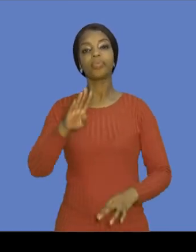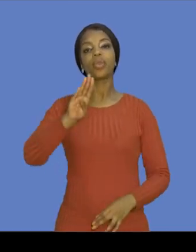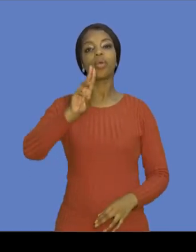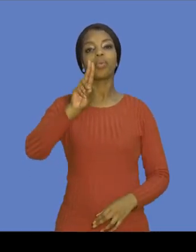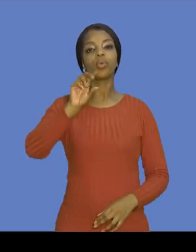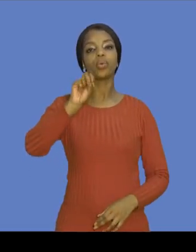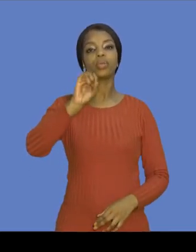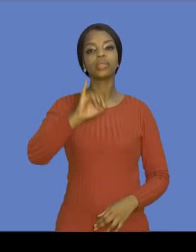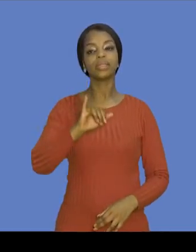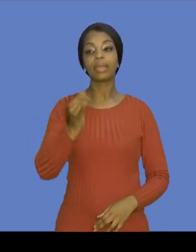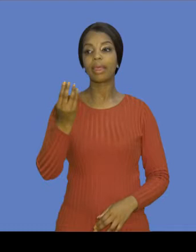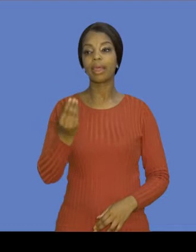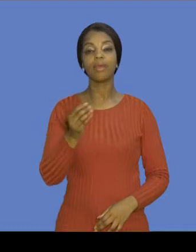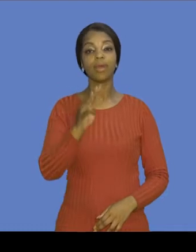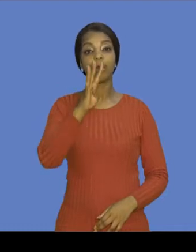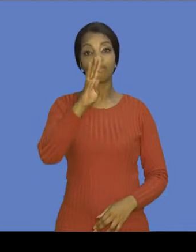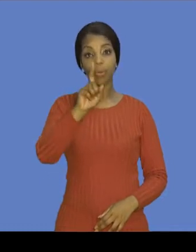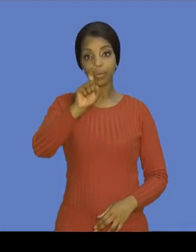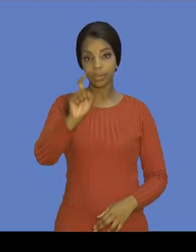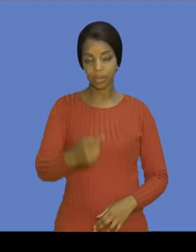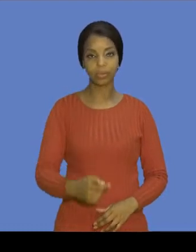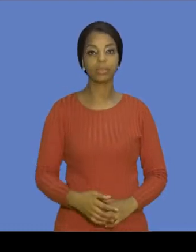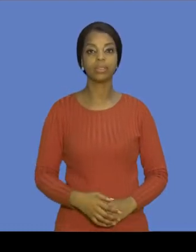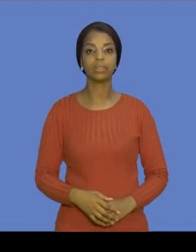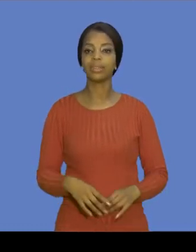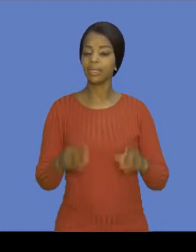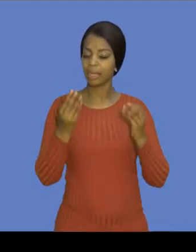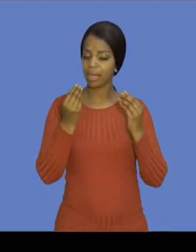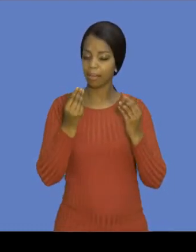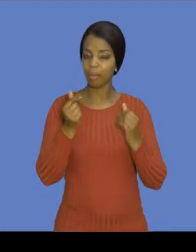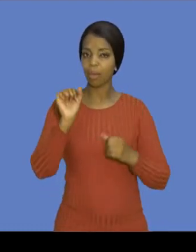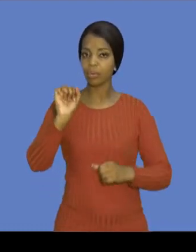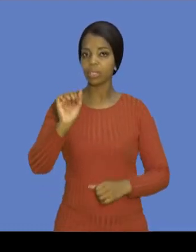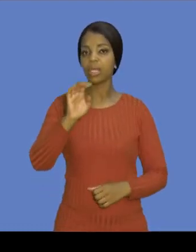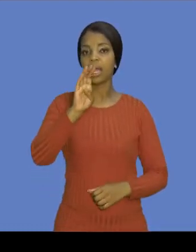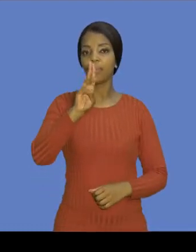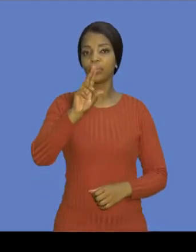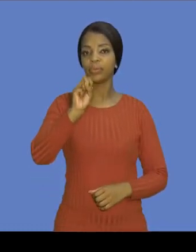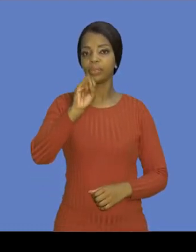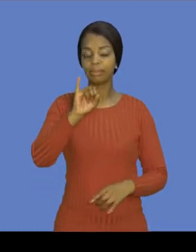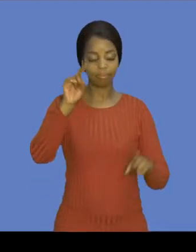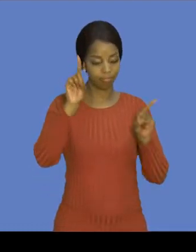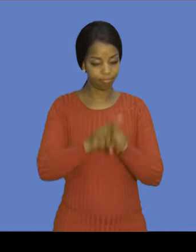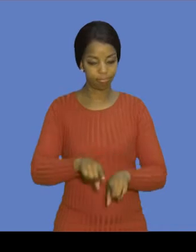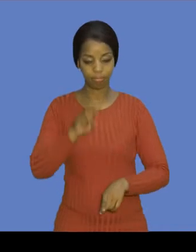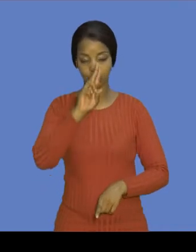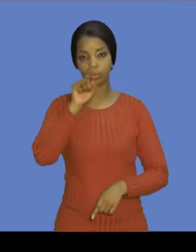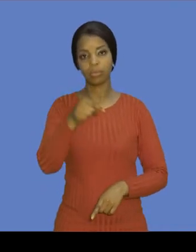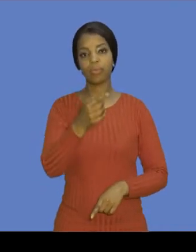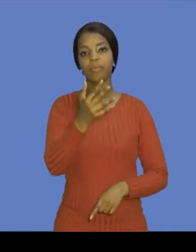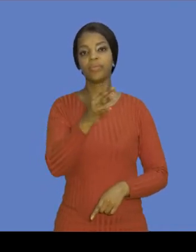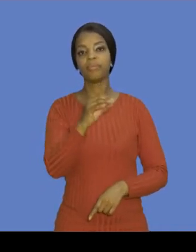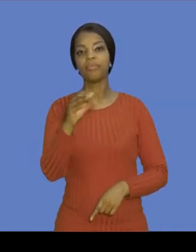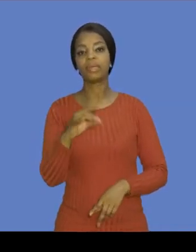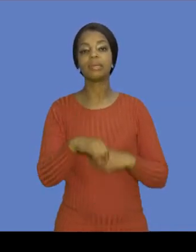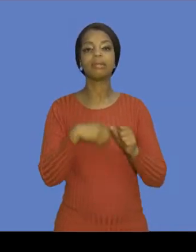Busi had 4,000, investing the very same amount for the same duration at the same